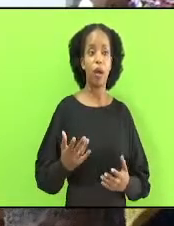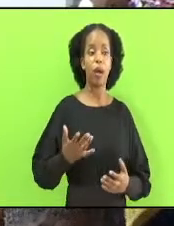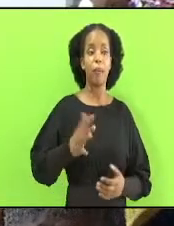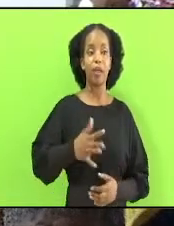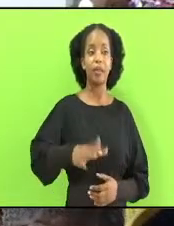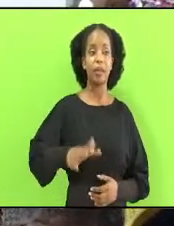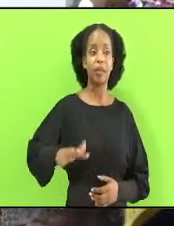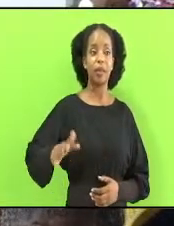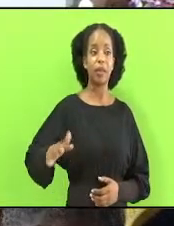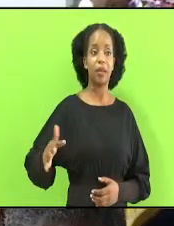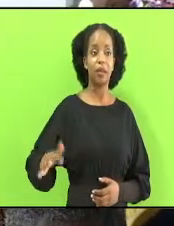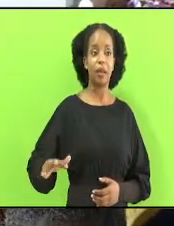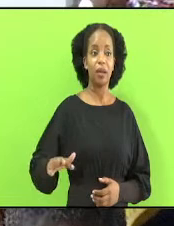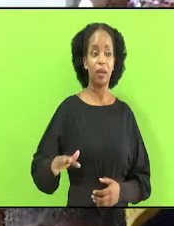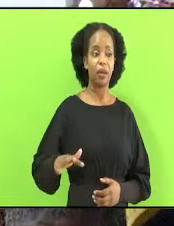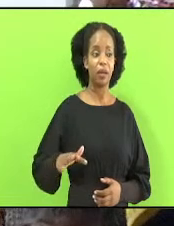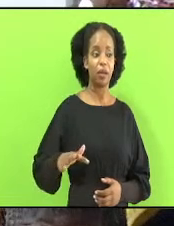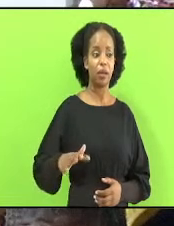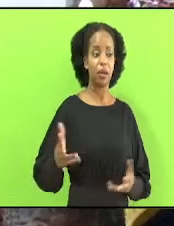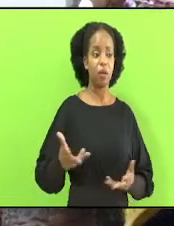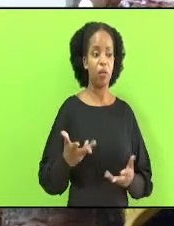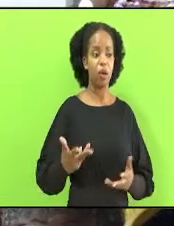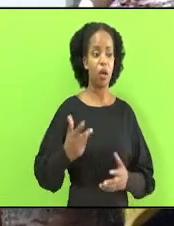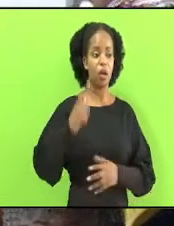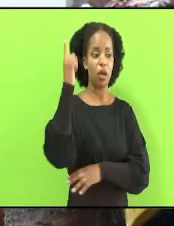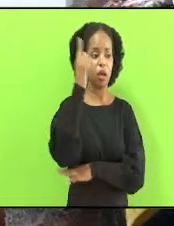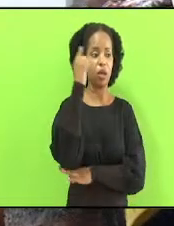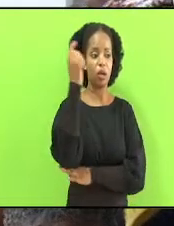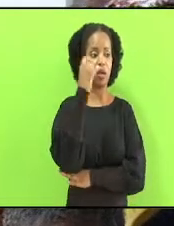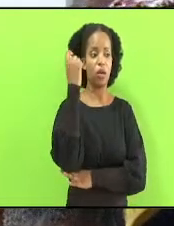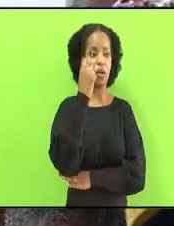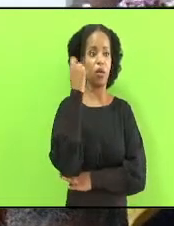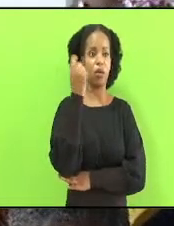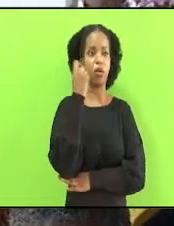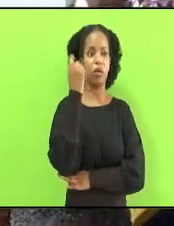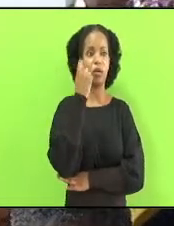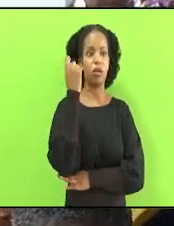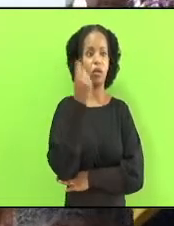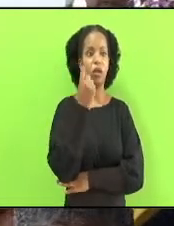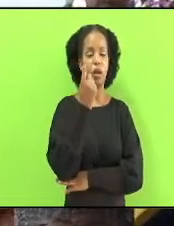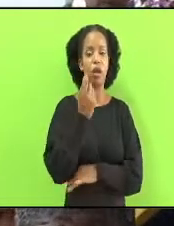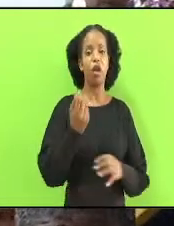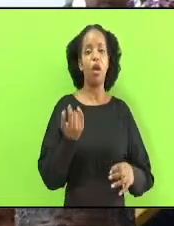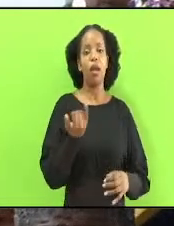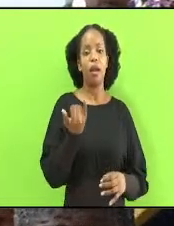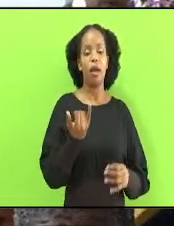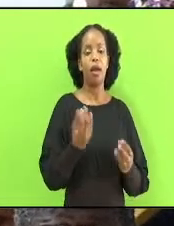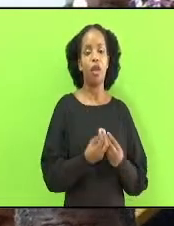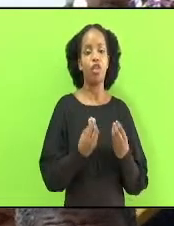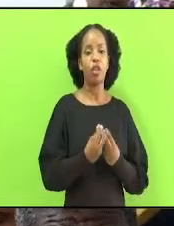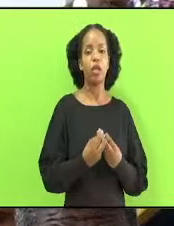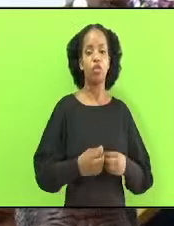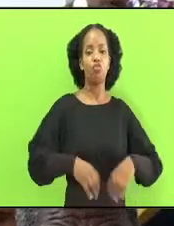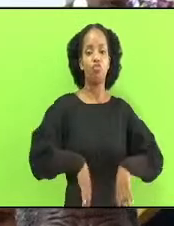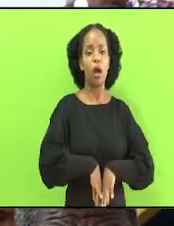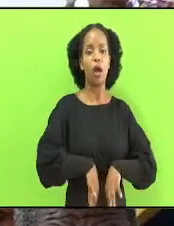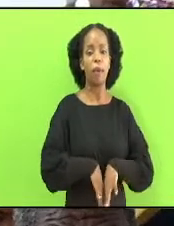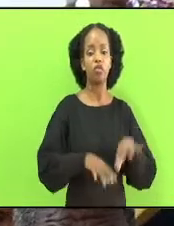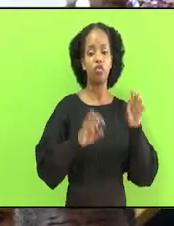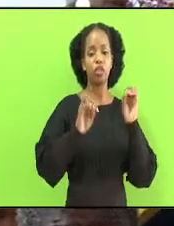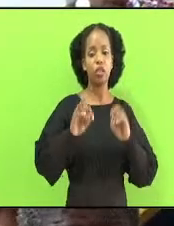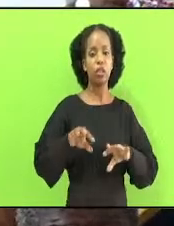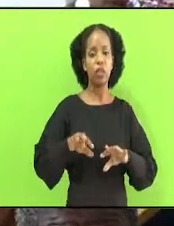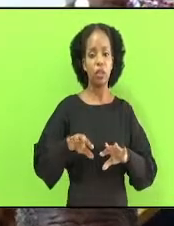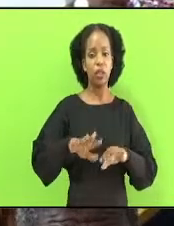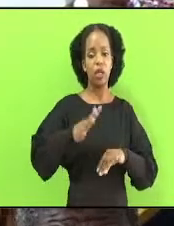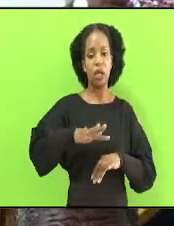developments and people are burning things like garbages, matlakala and stuff.